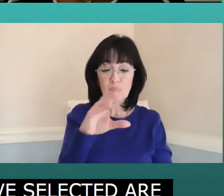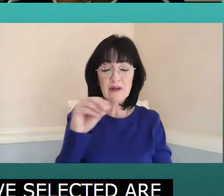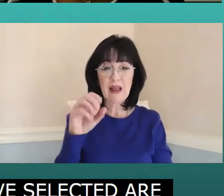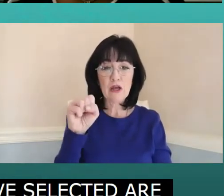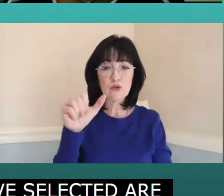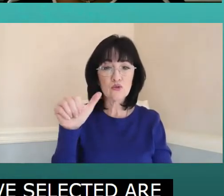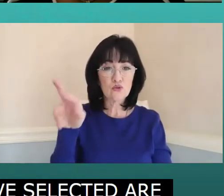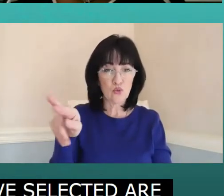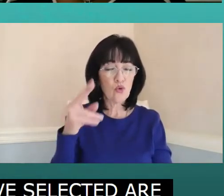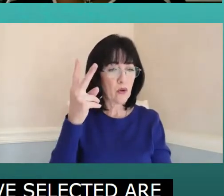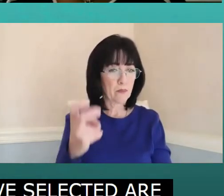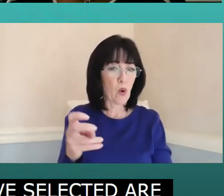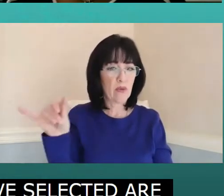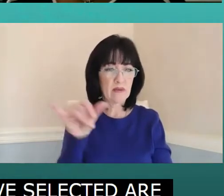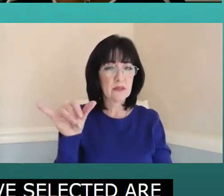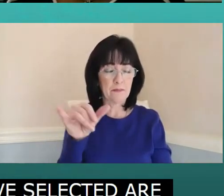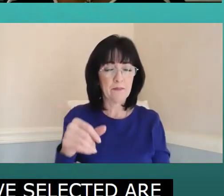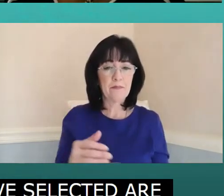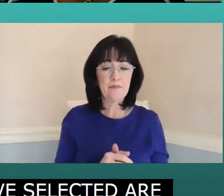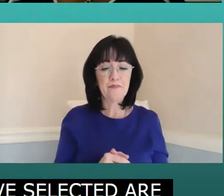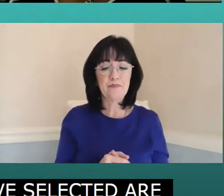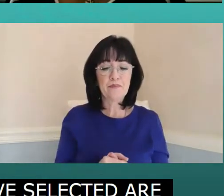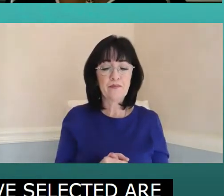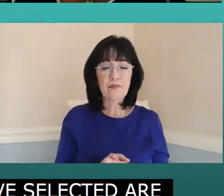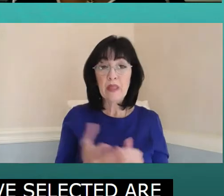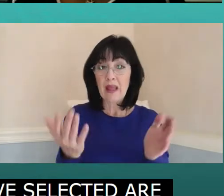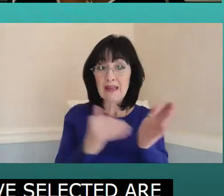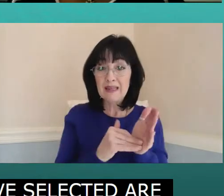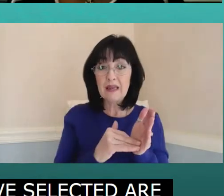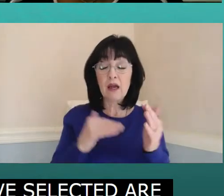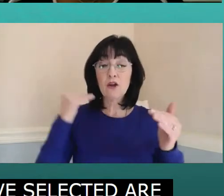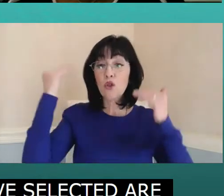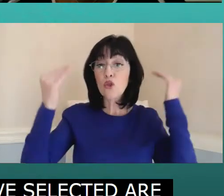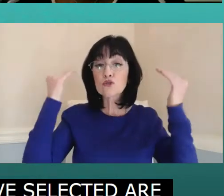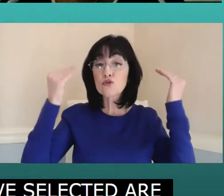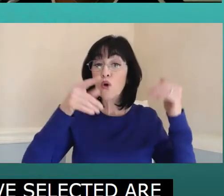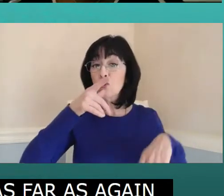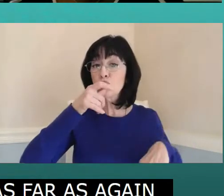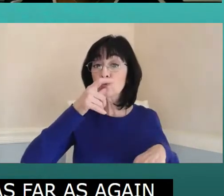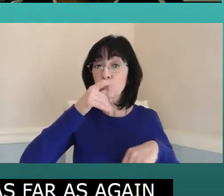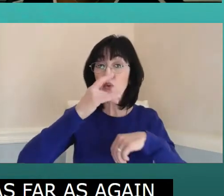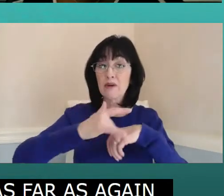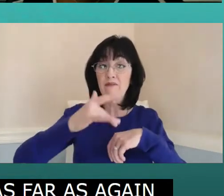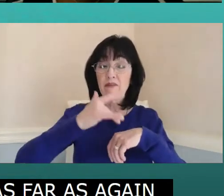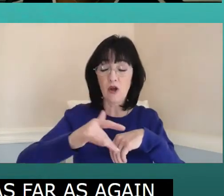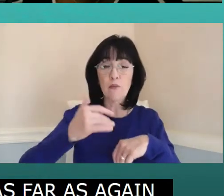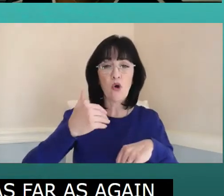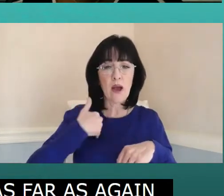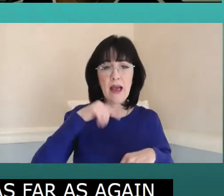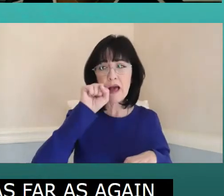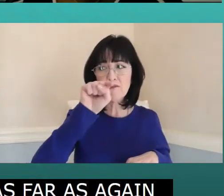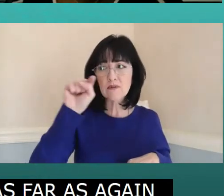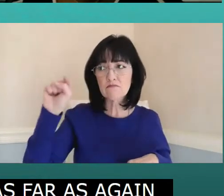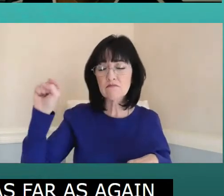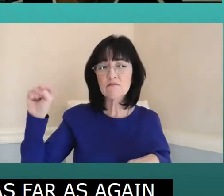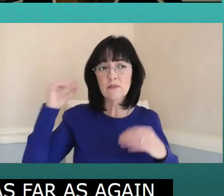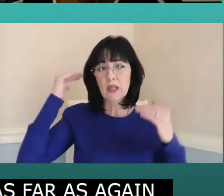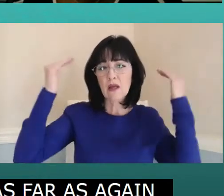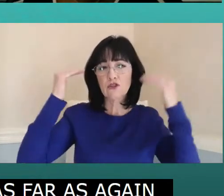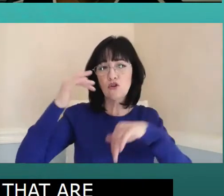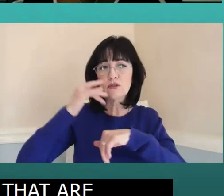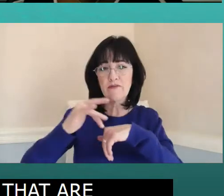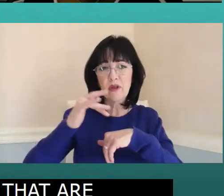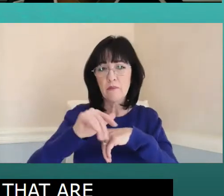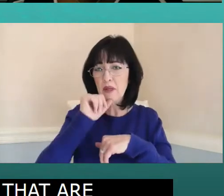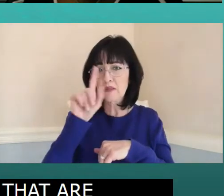are alike. As far as, again, the adults that are available, we have adults that are available not just through the teachers, but